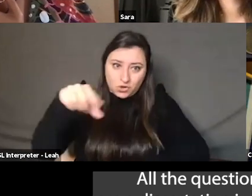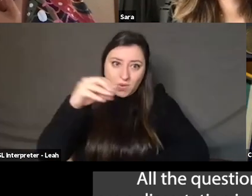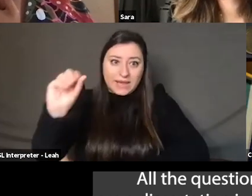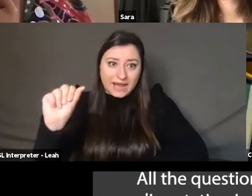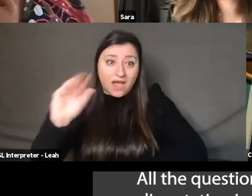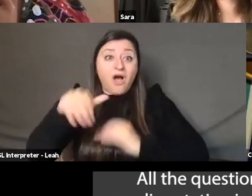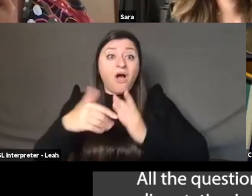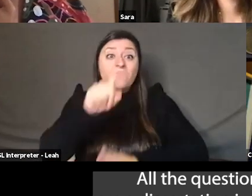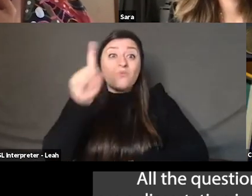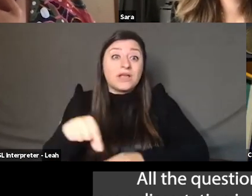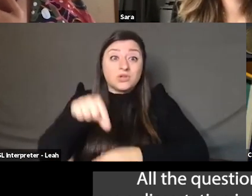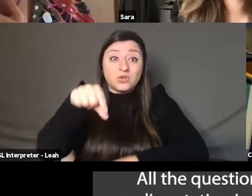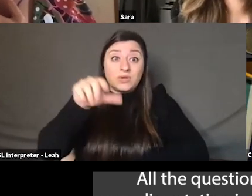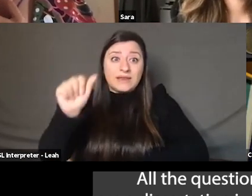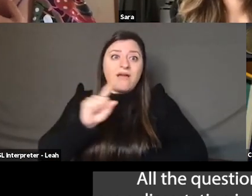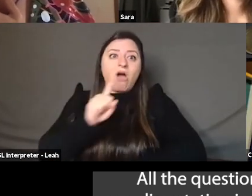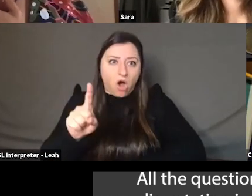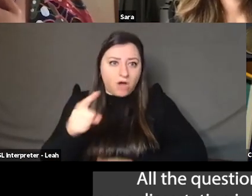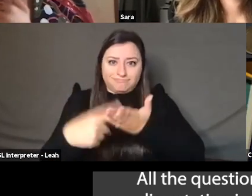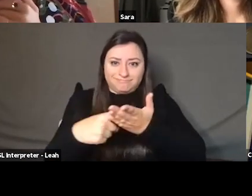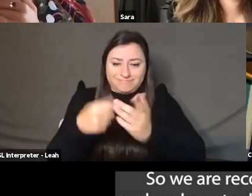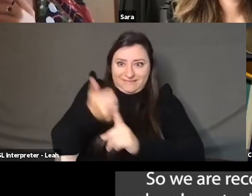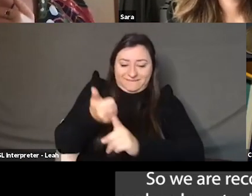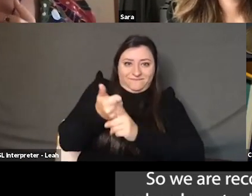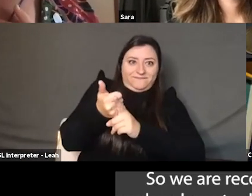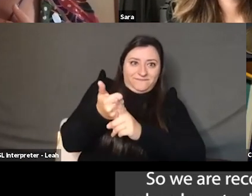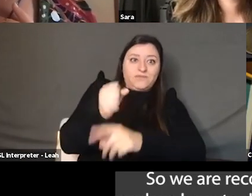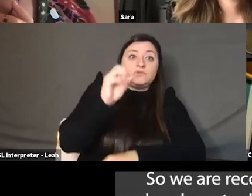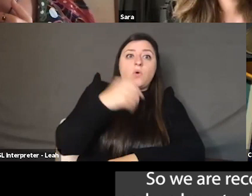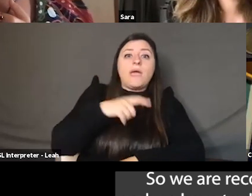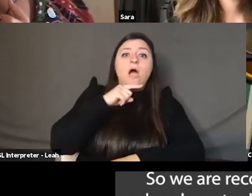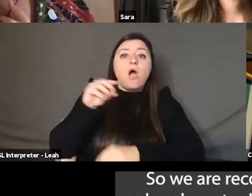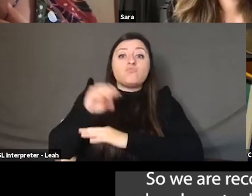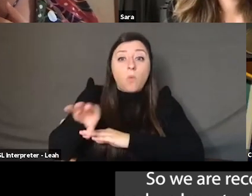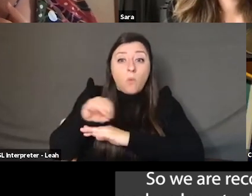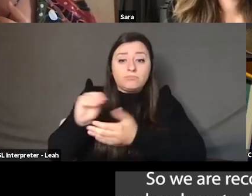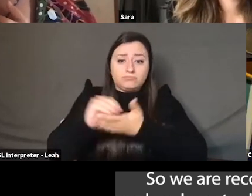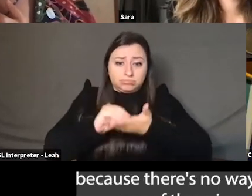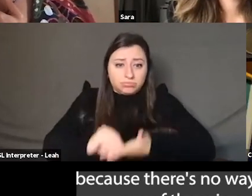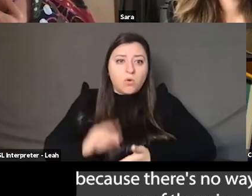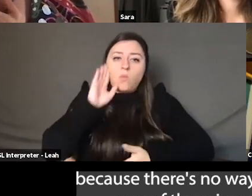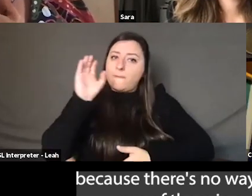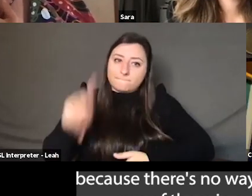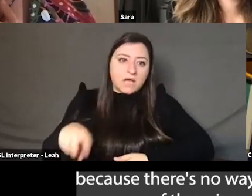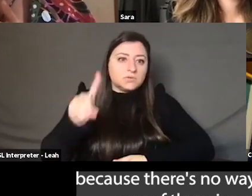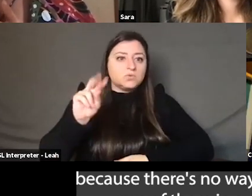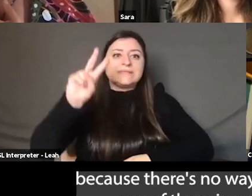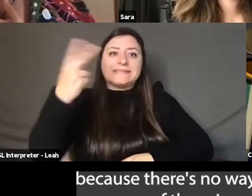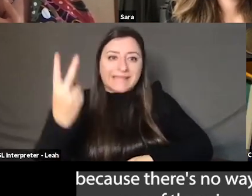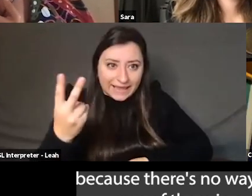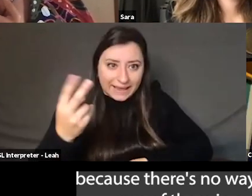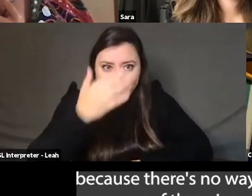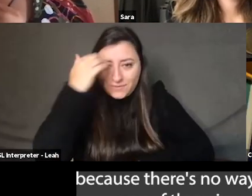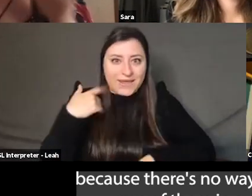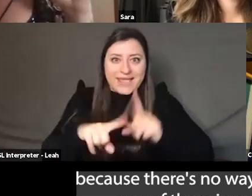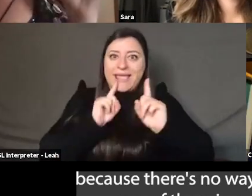the questions in the Q&A are a dissertation in and of themselves. So we are recording them and we have to do a second part, because there's no way we can even